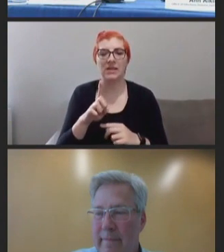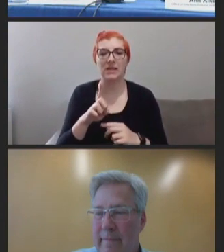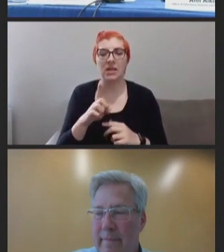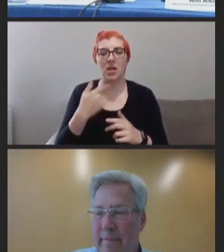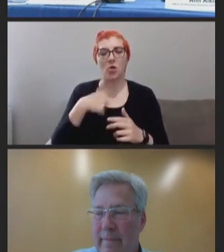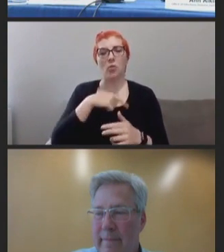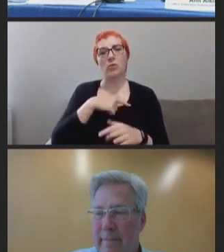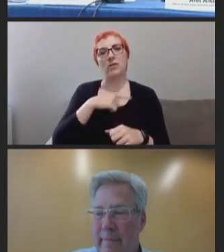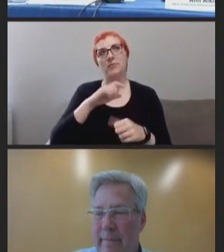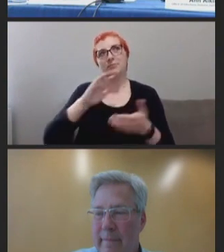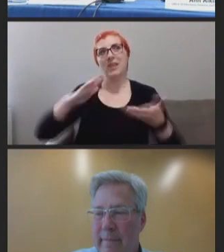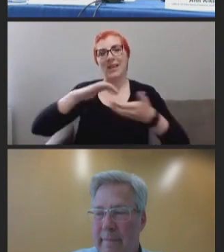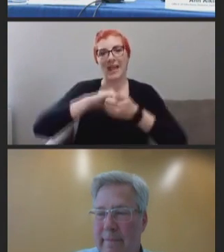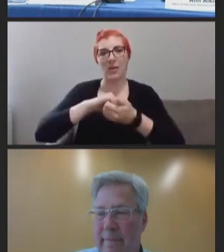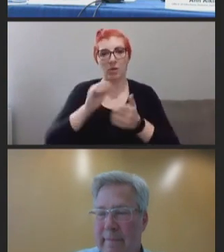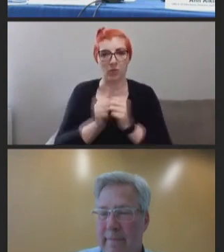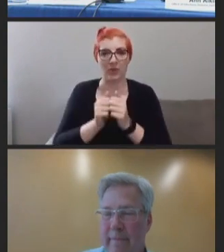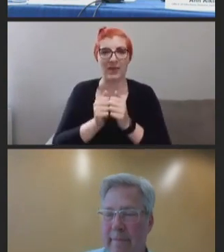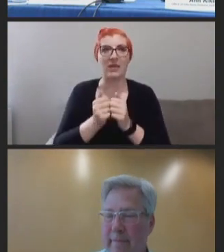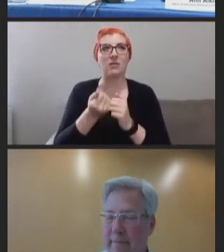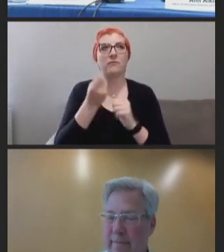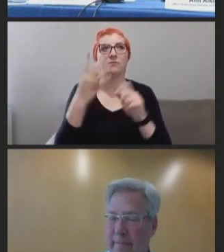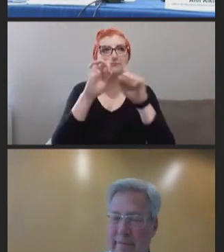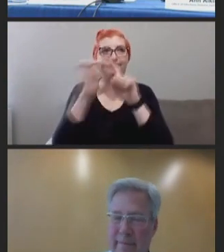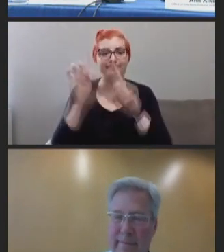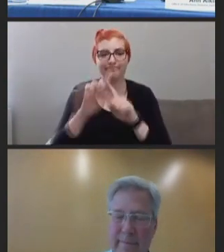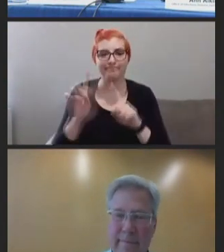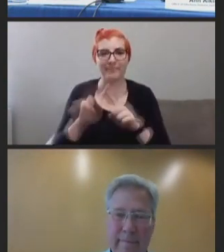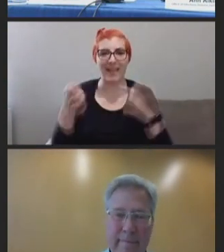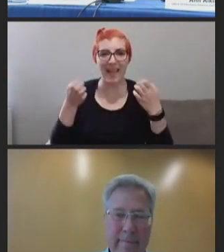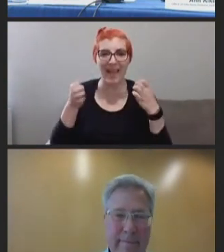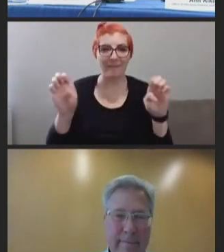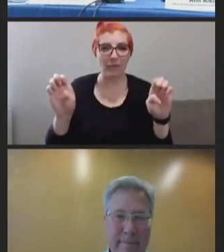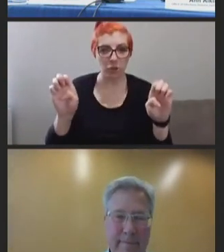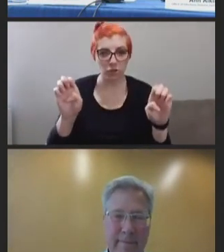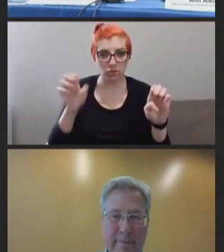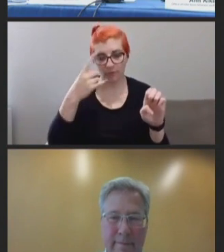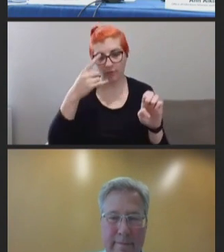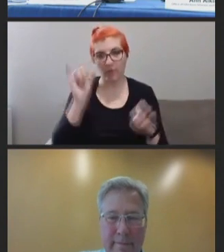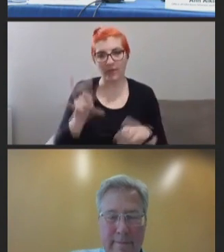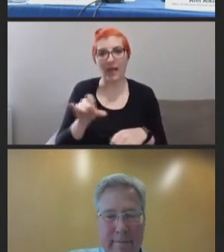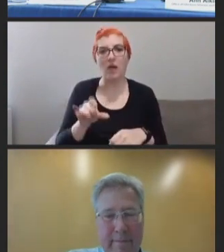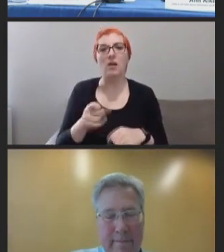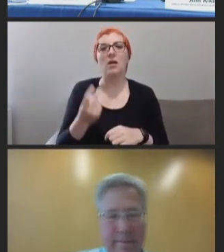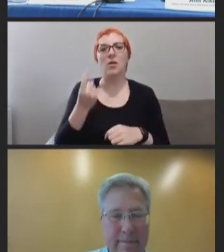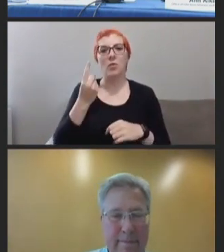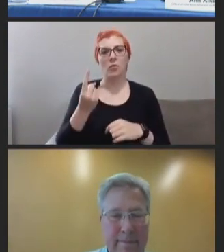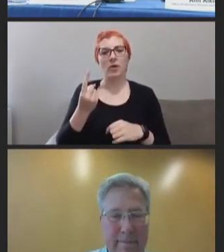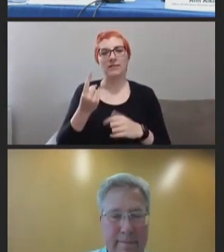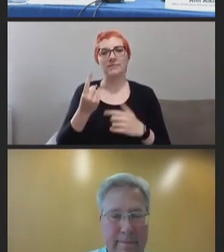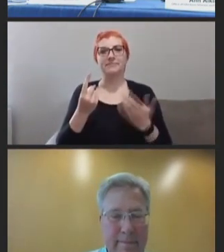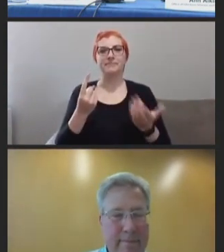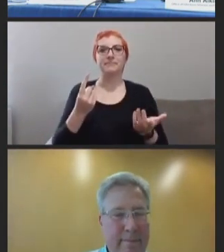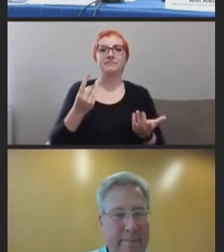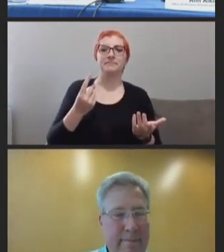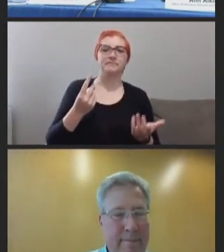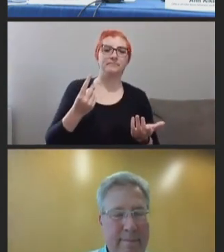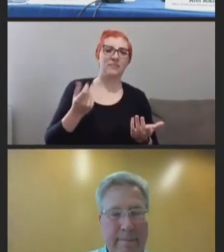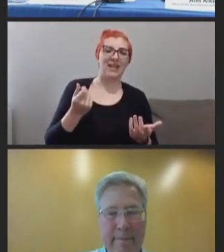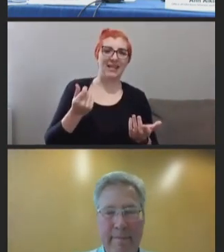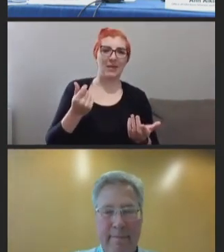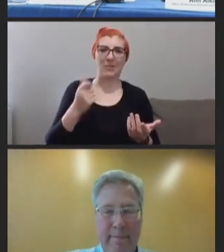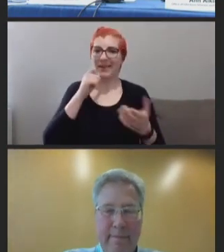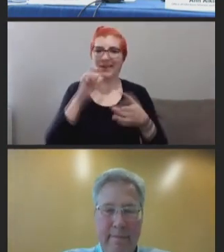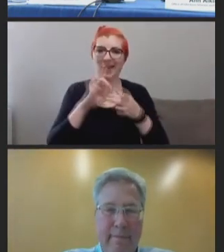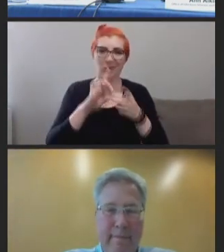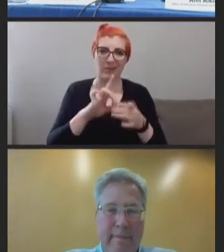collaborating with a number of efforts in that regard, one of which, a little bit unrelated to this,